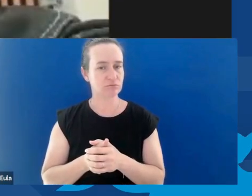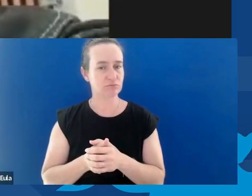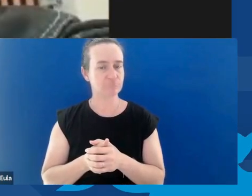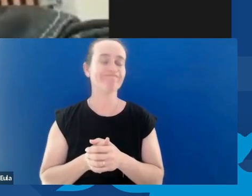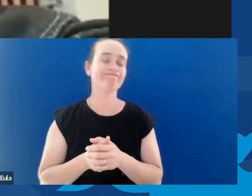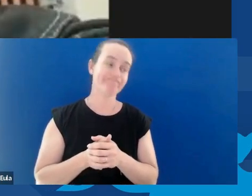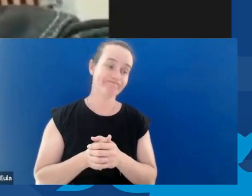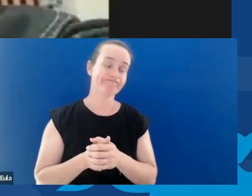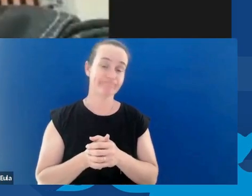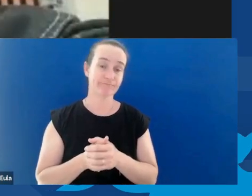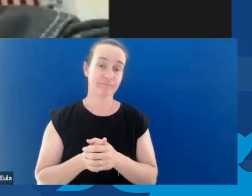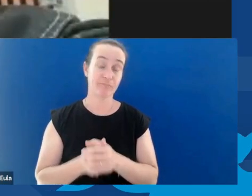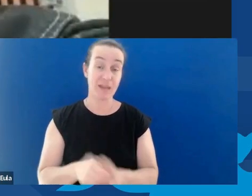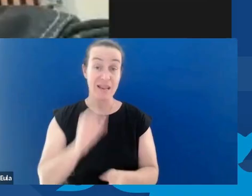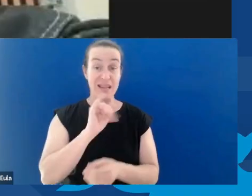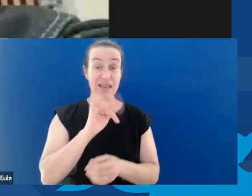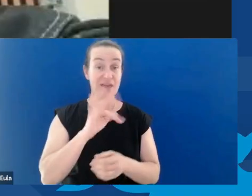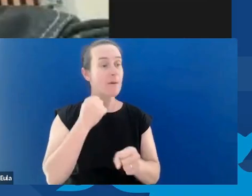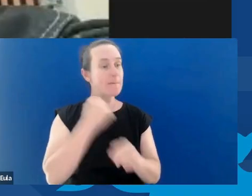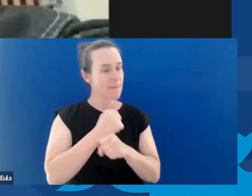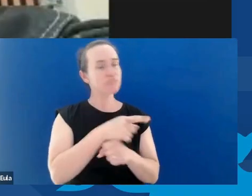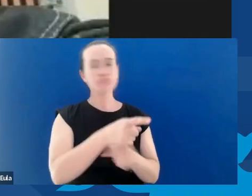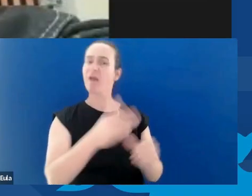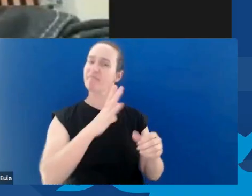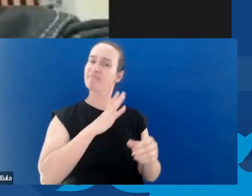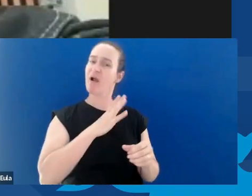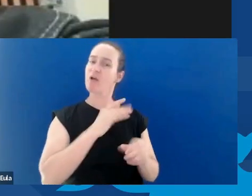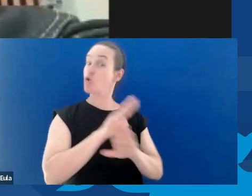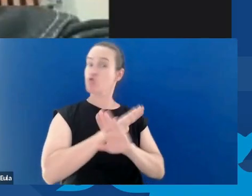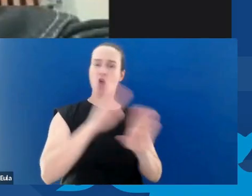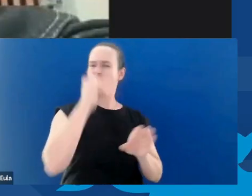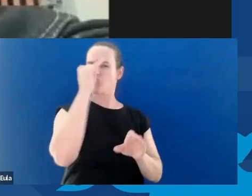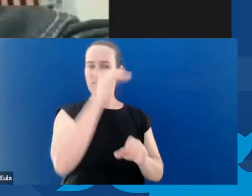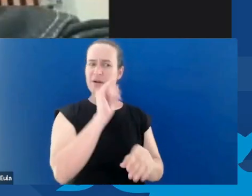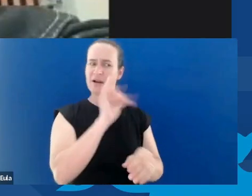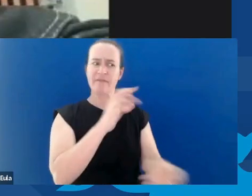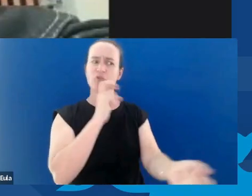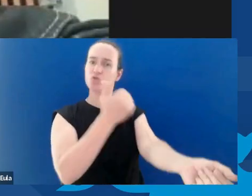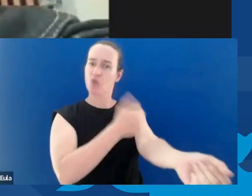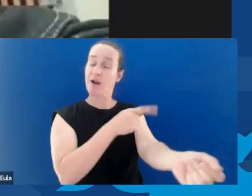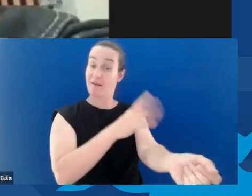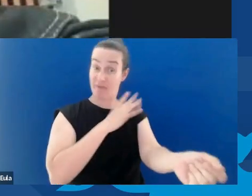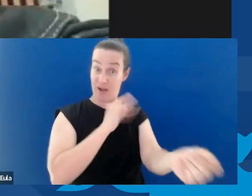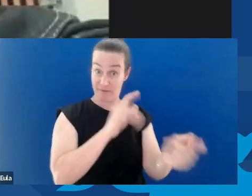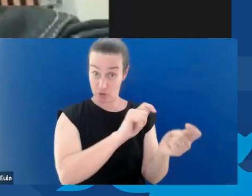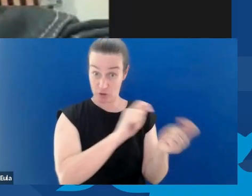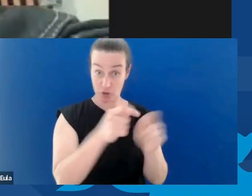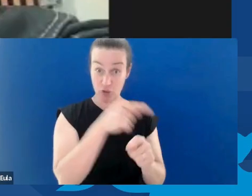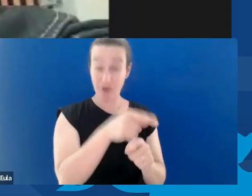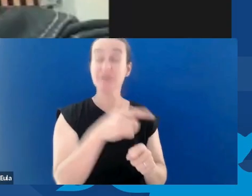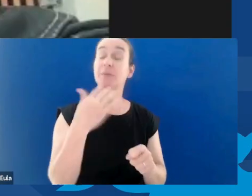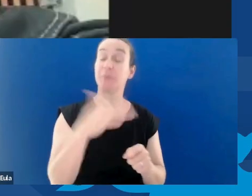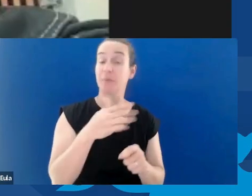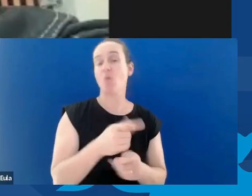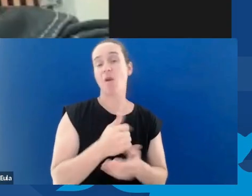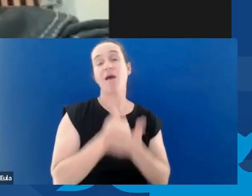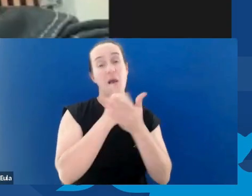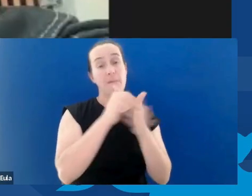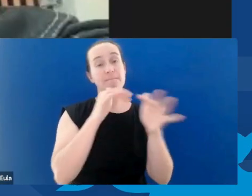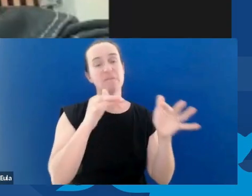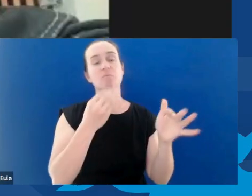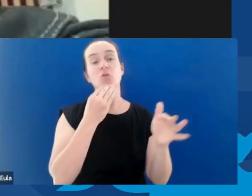Once it's decriminalized, it's going to play a major role into the users,